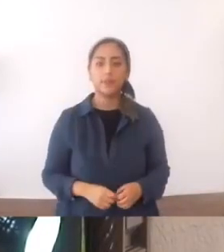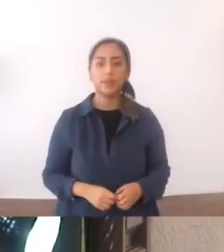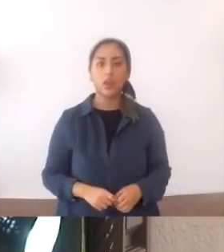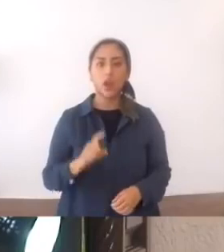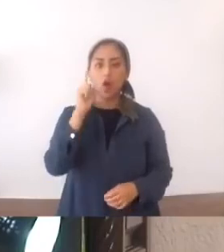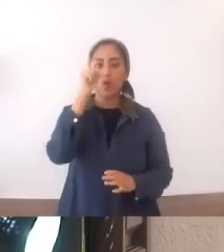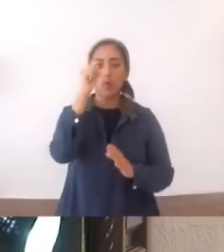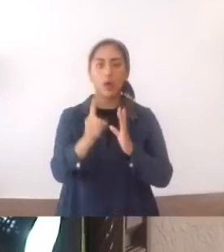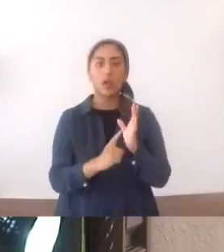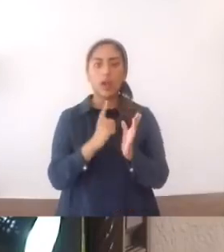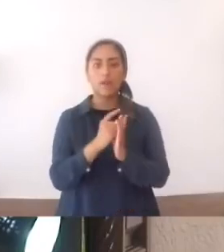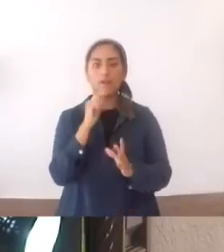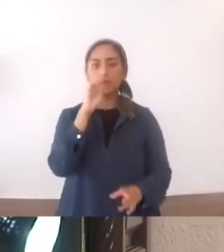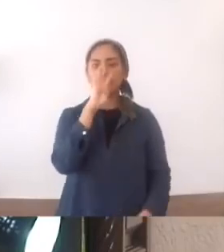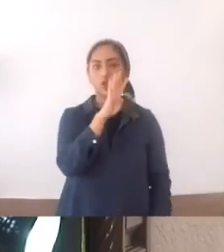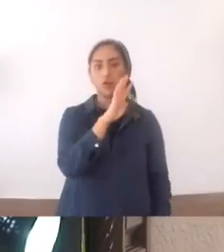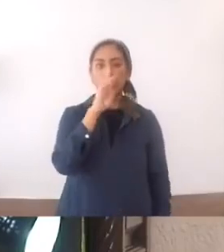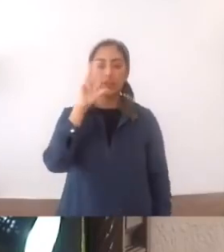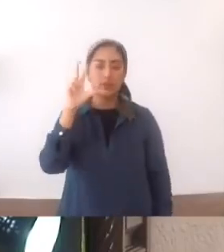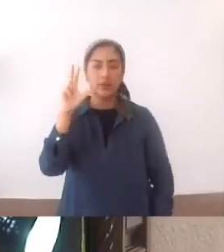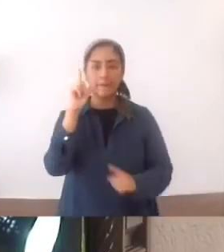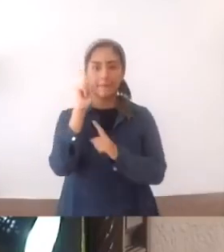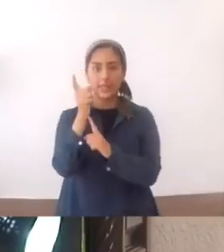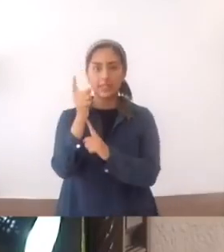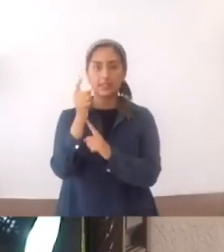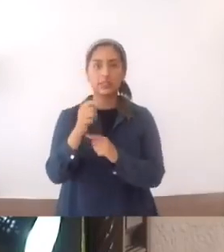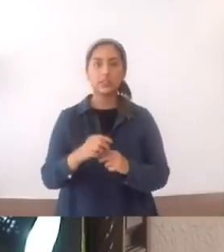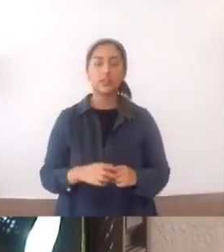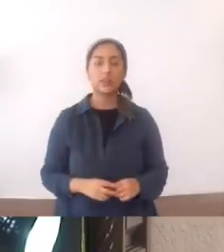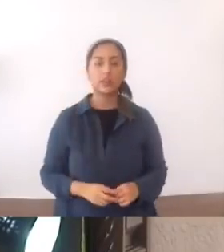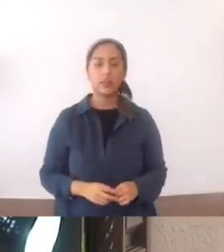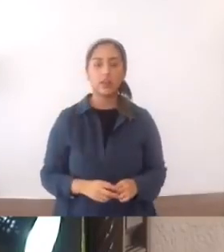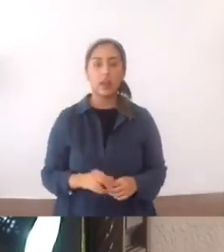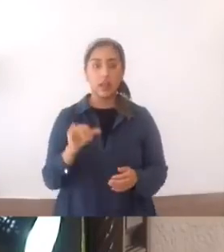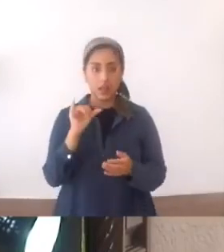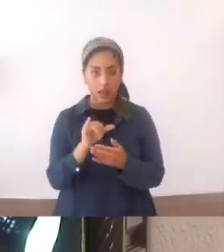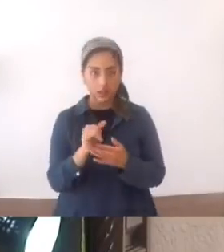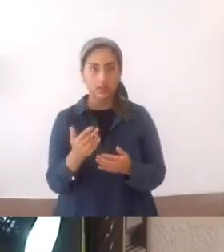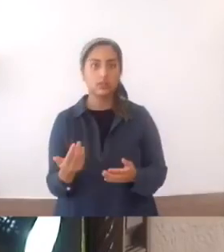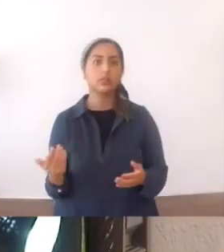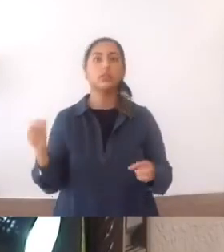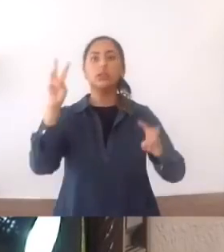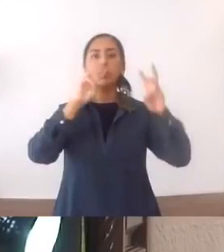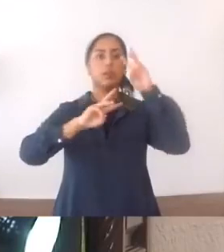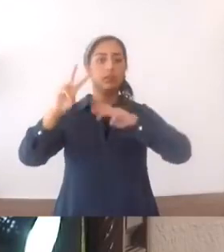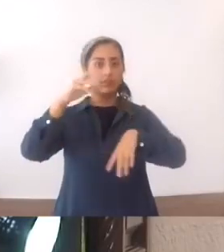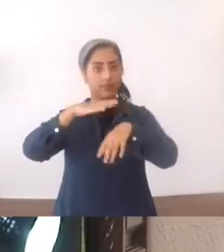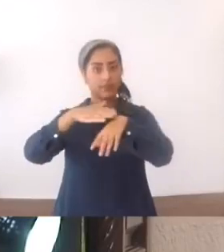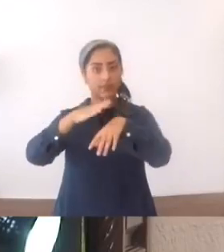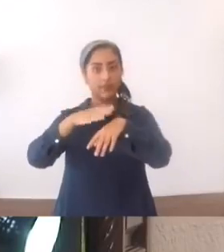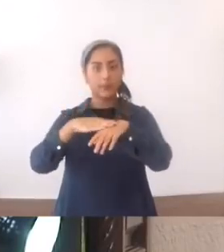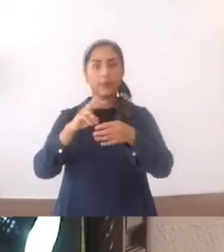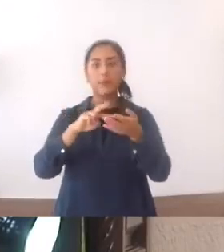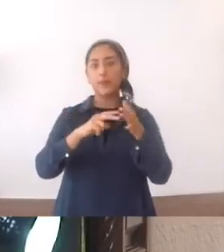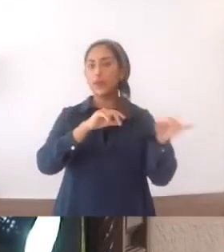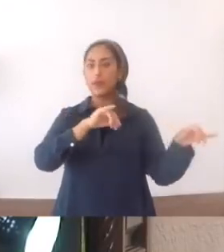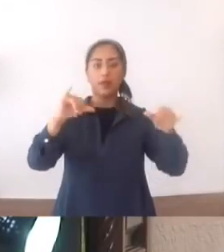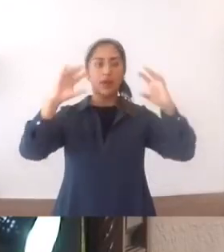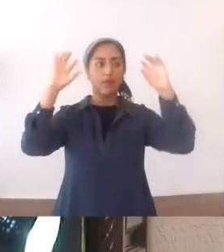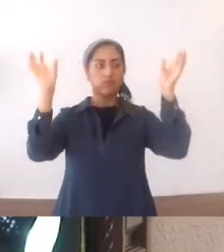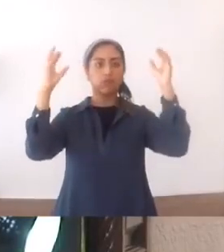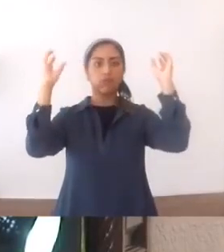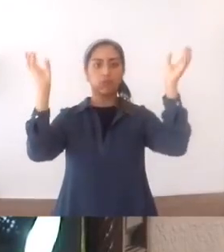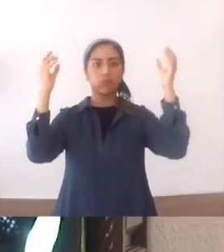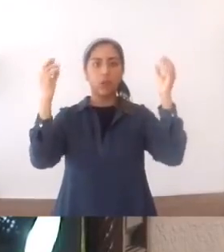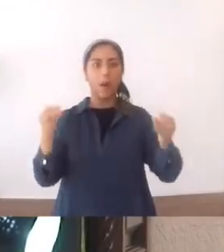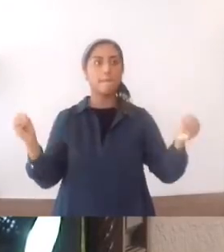sangre the blood moon, de 1 hora 43 minutos. from 1 hour and 43 minutes. Es otro aviso más. That is another announcement. Es